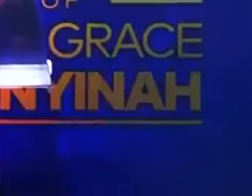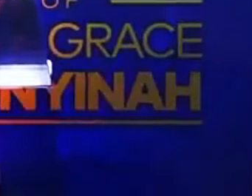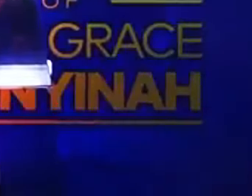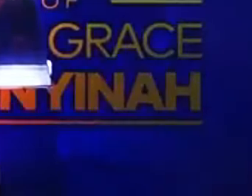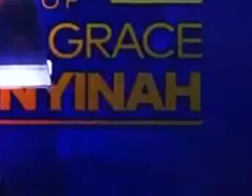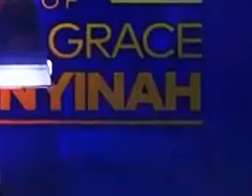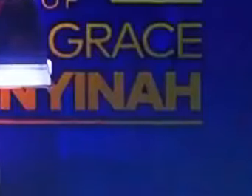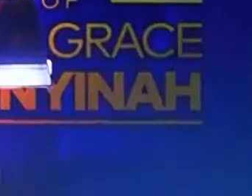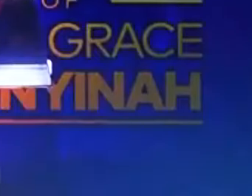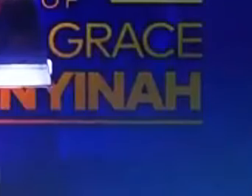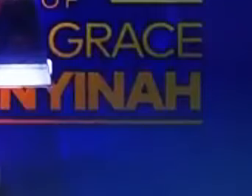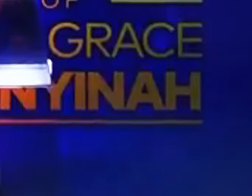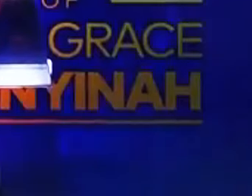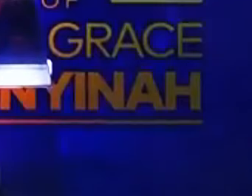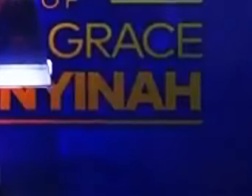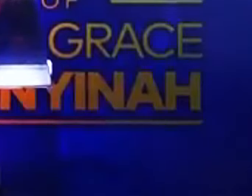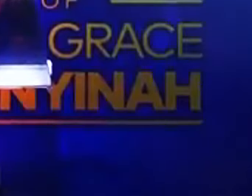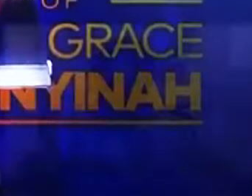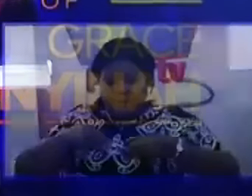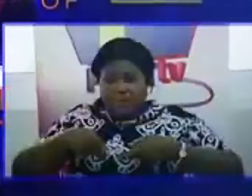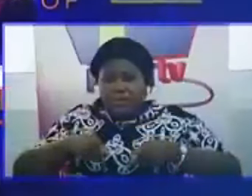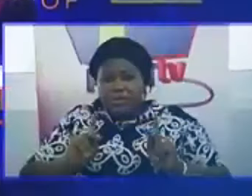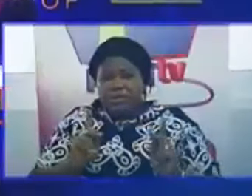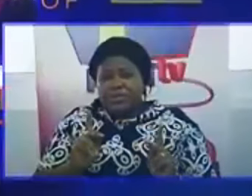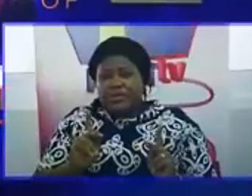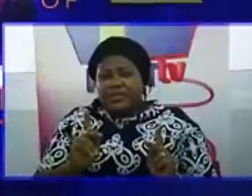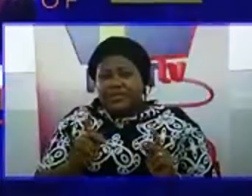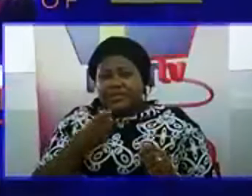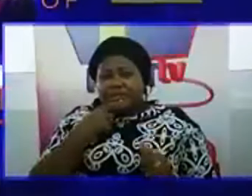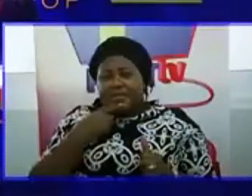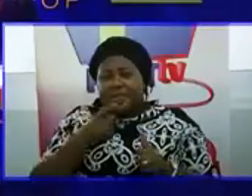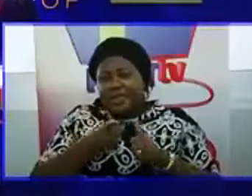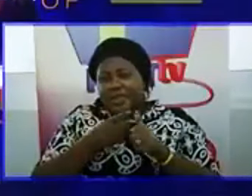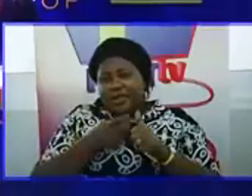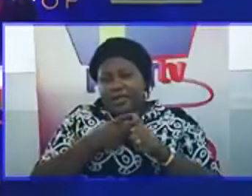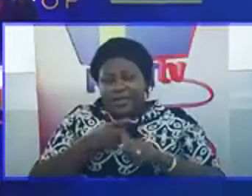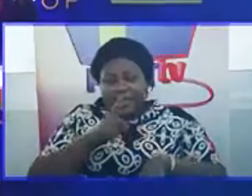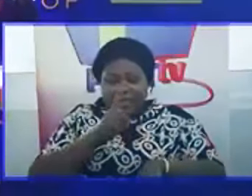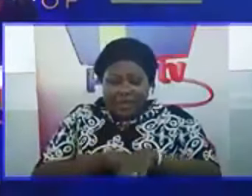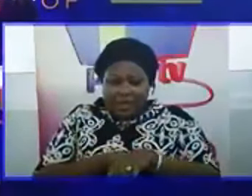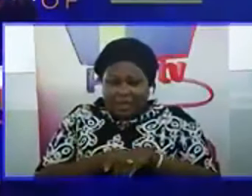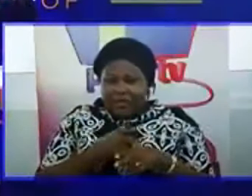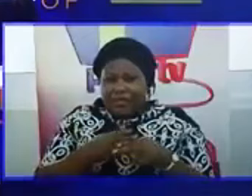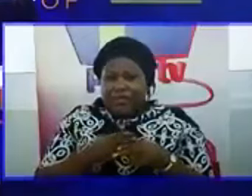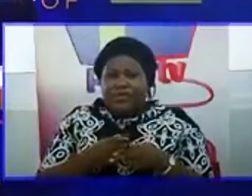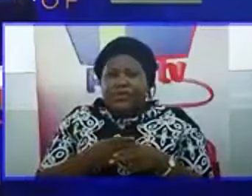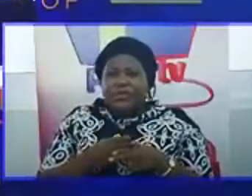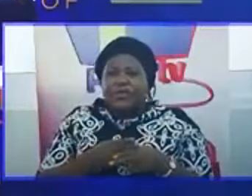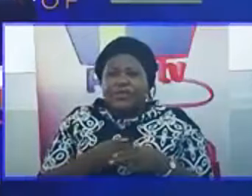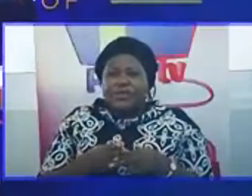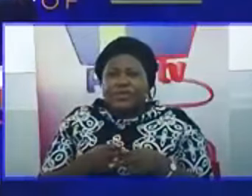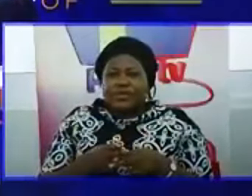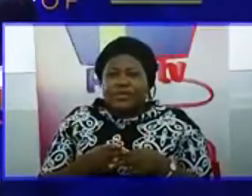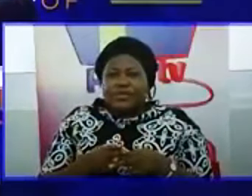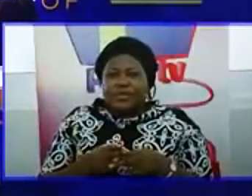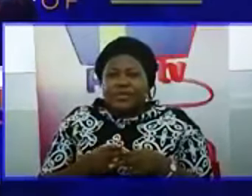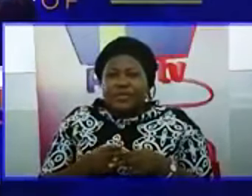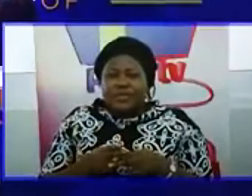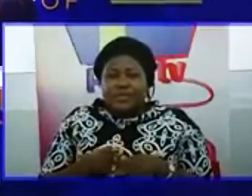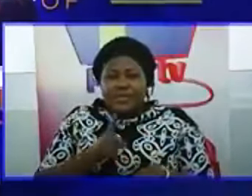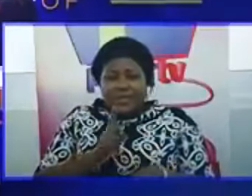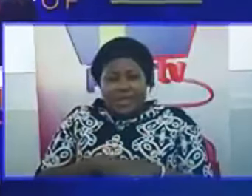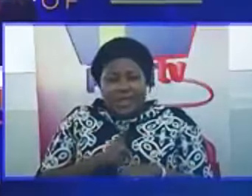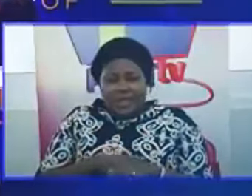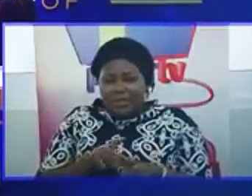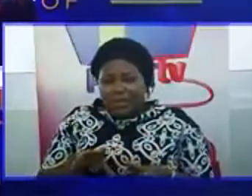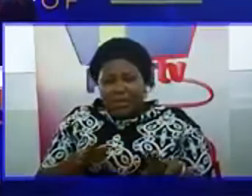as time presents us chance. I've said the first one is that time is too short. Very soon you realize that time will leave you